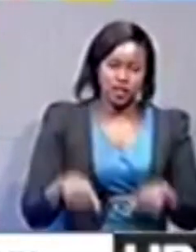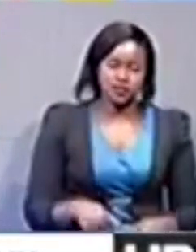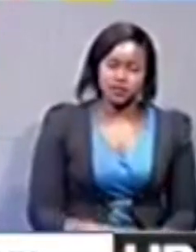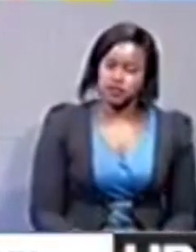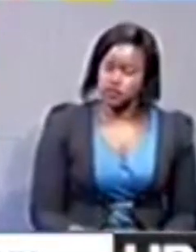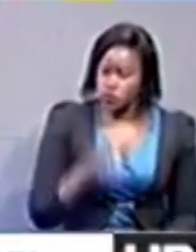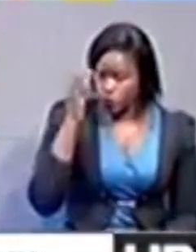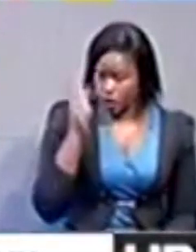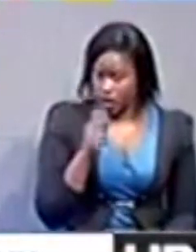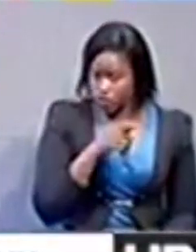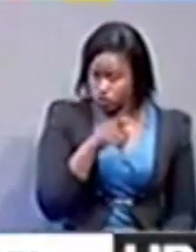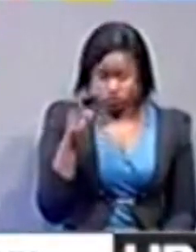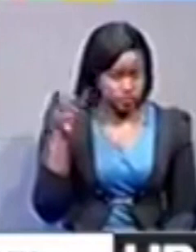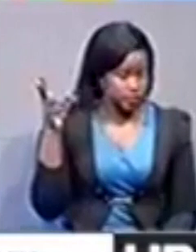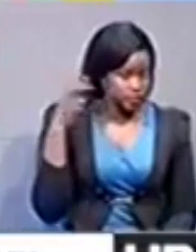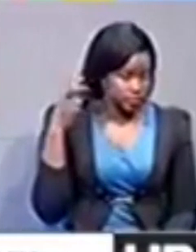Because as you hear,